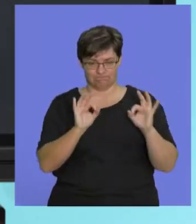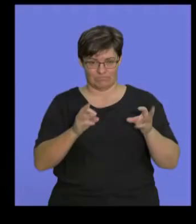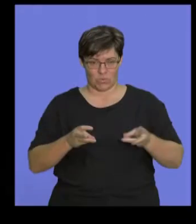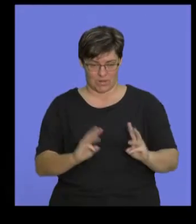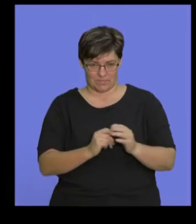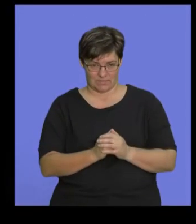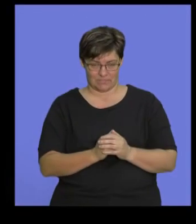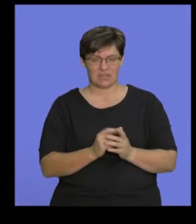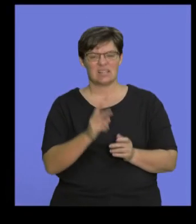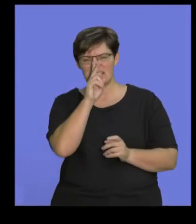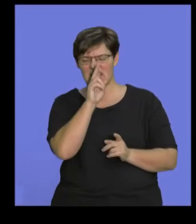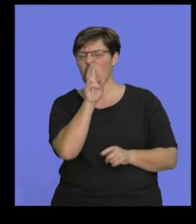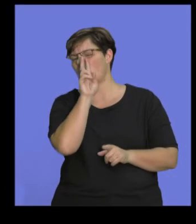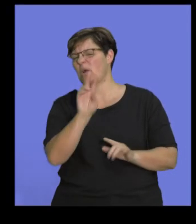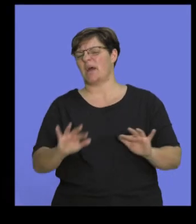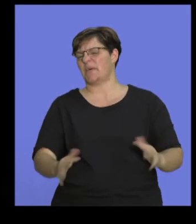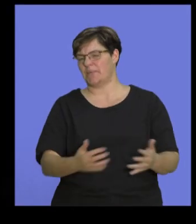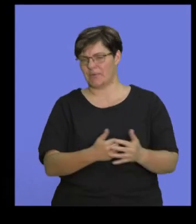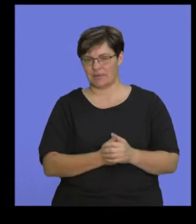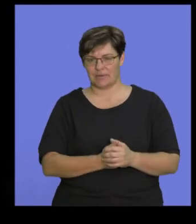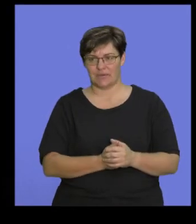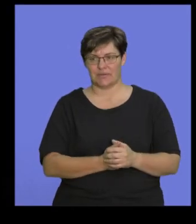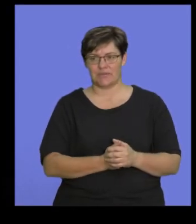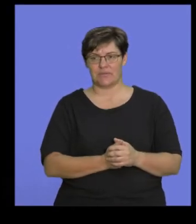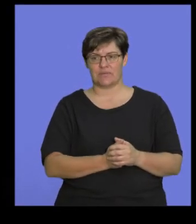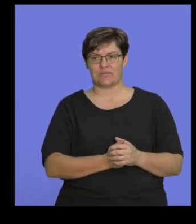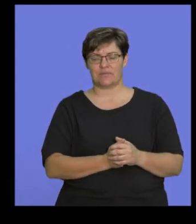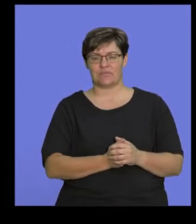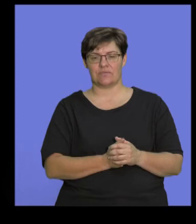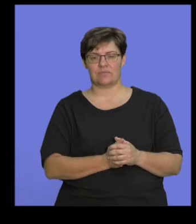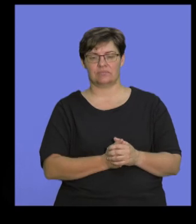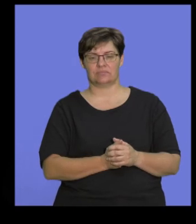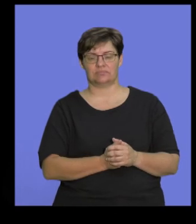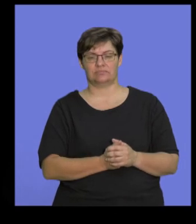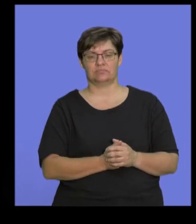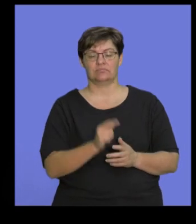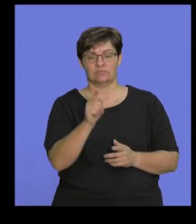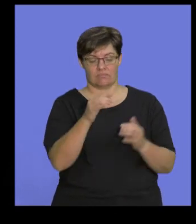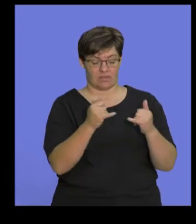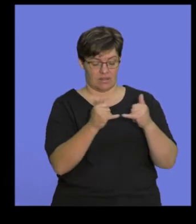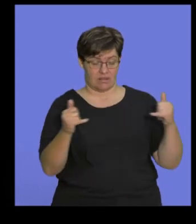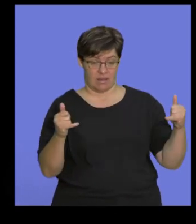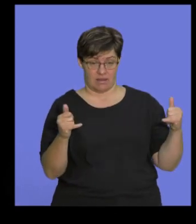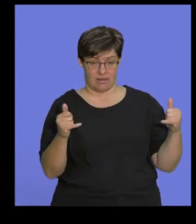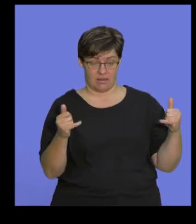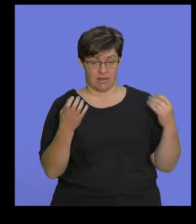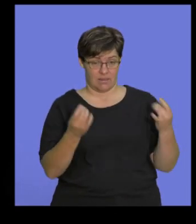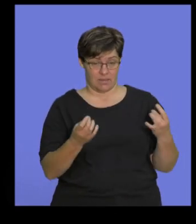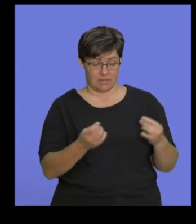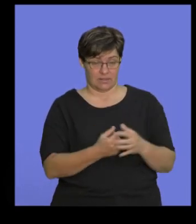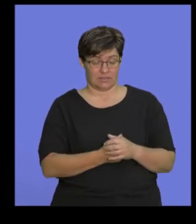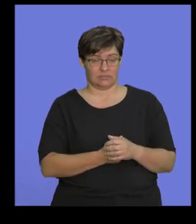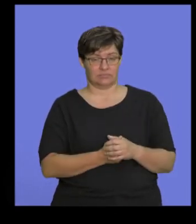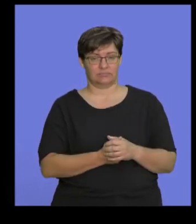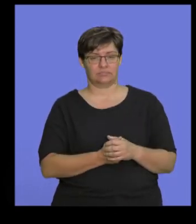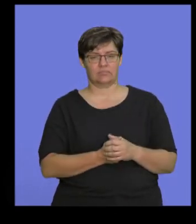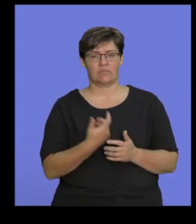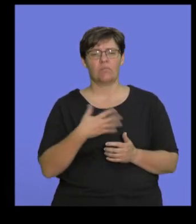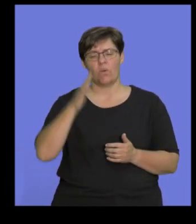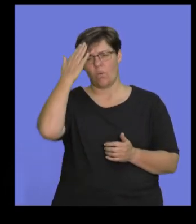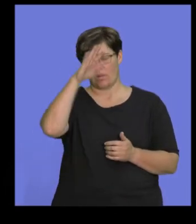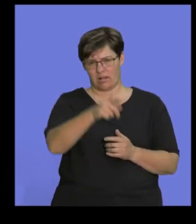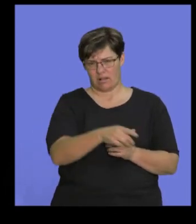the number line will look like. Now, if I draw my number line, right, so what I know here is